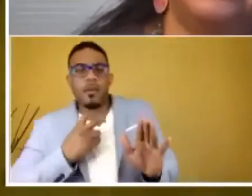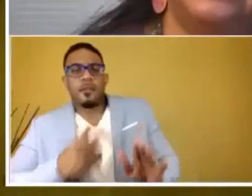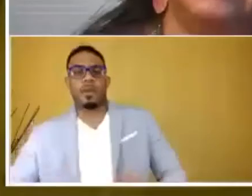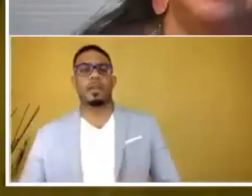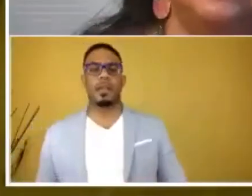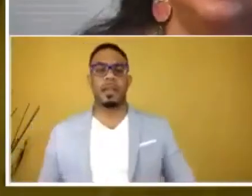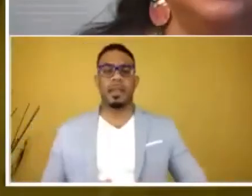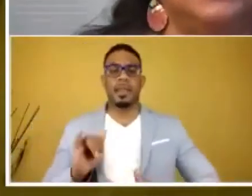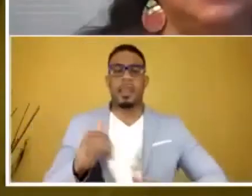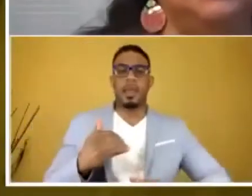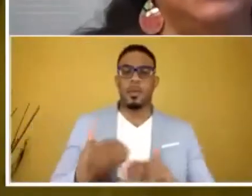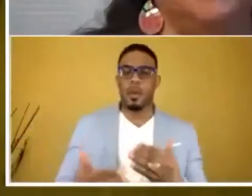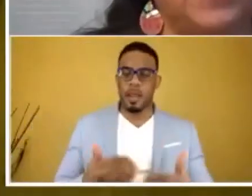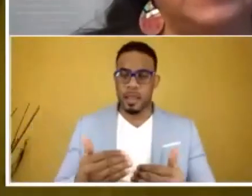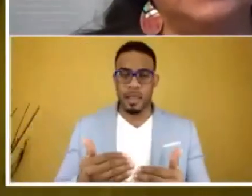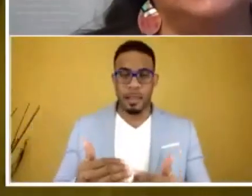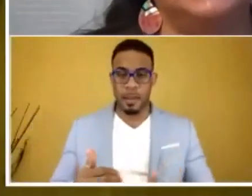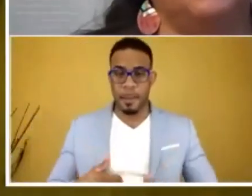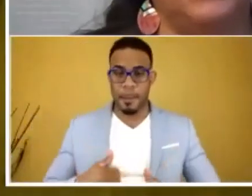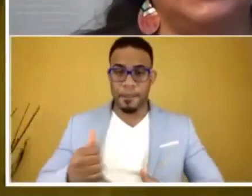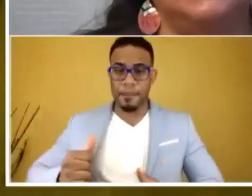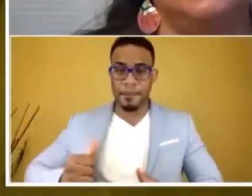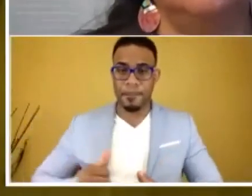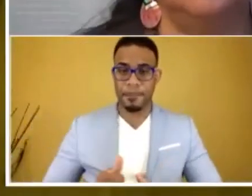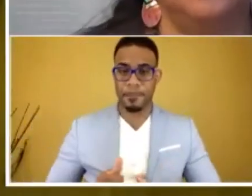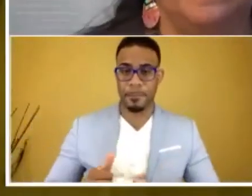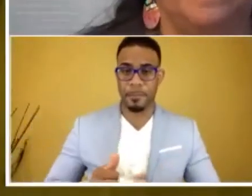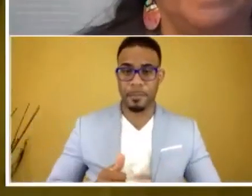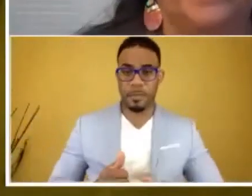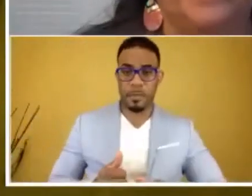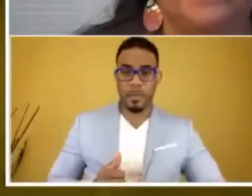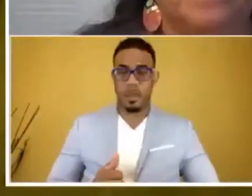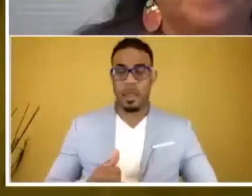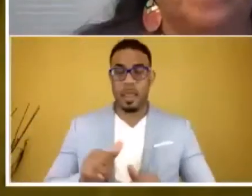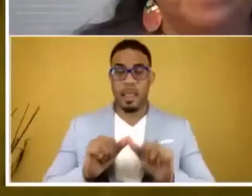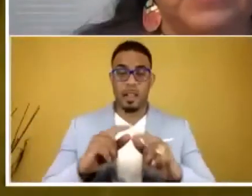that process and does continue to divide and separate us?